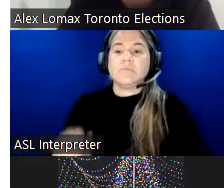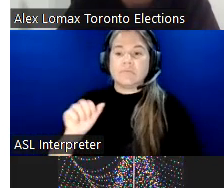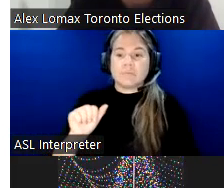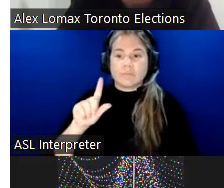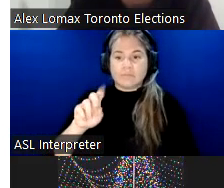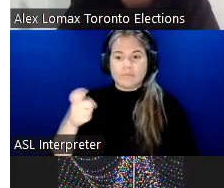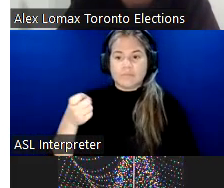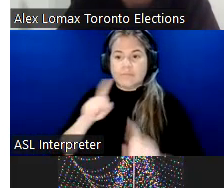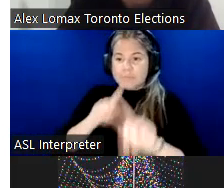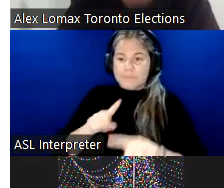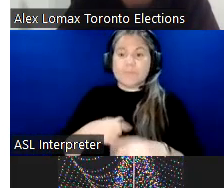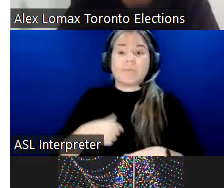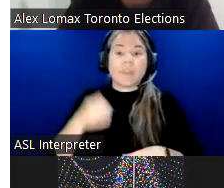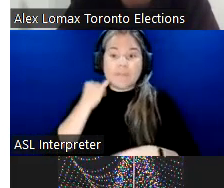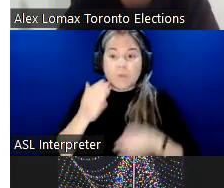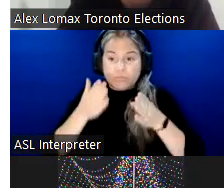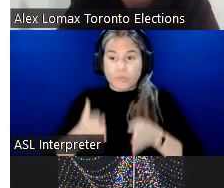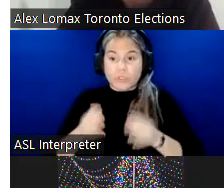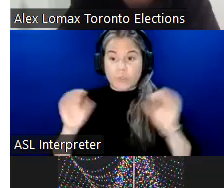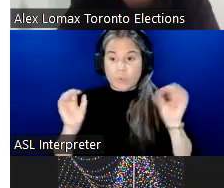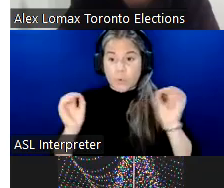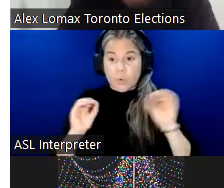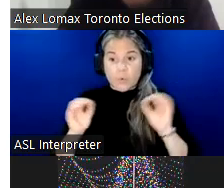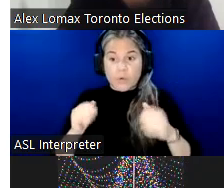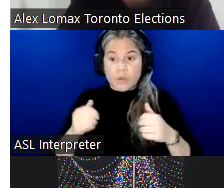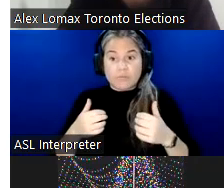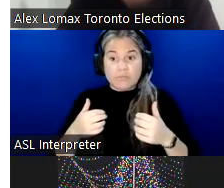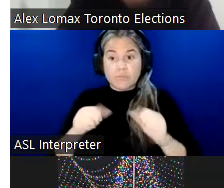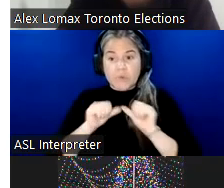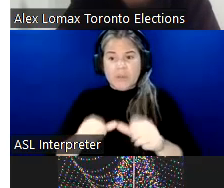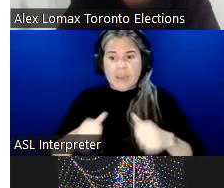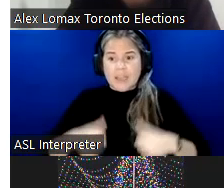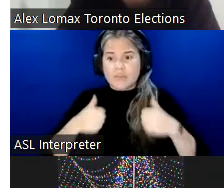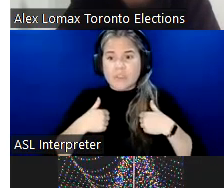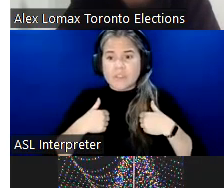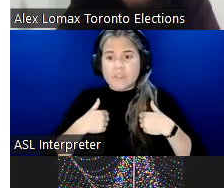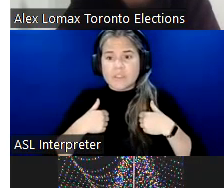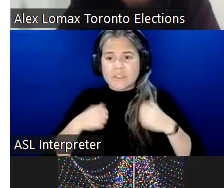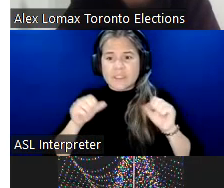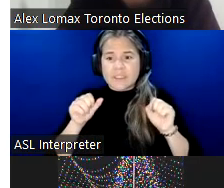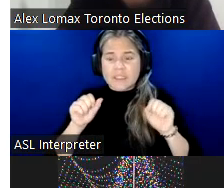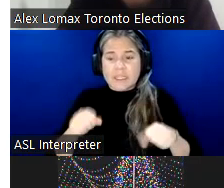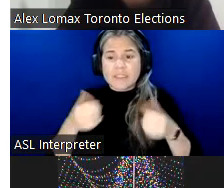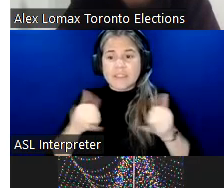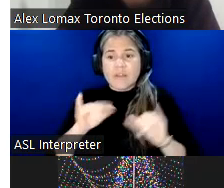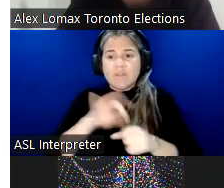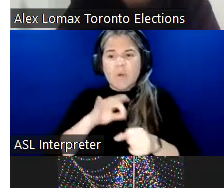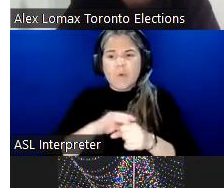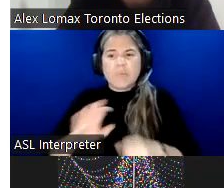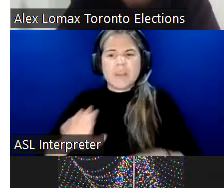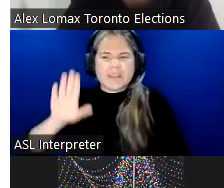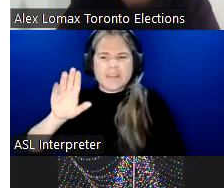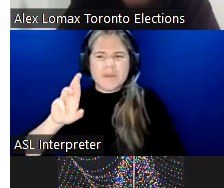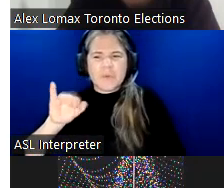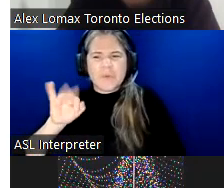citizen doesn't have an address, they can still vote, yes. Yes, but how come if